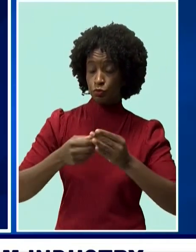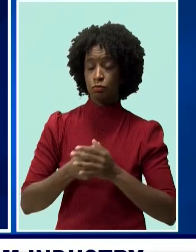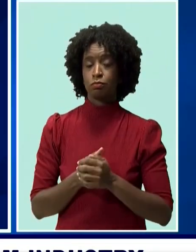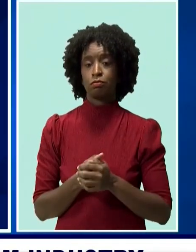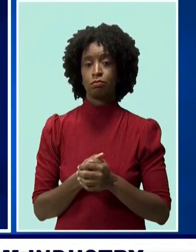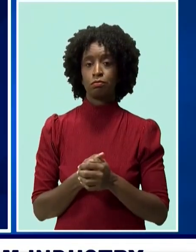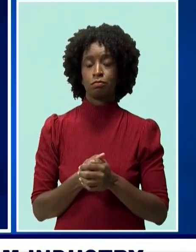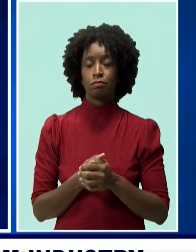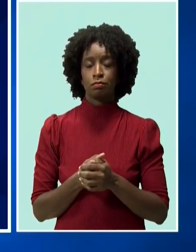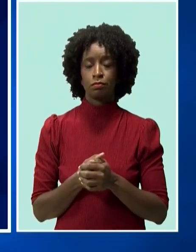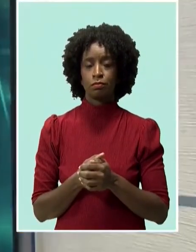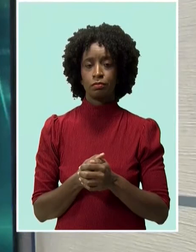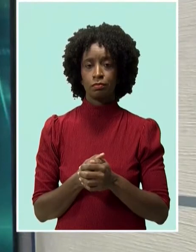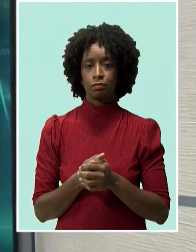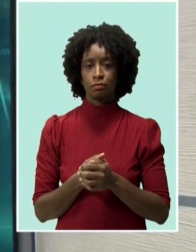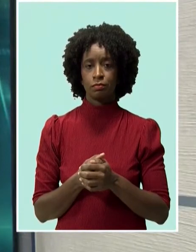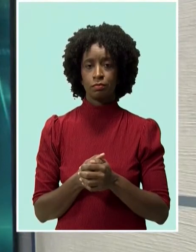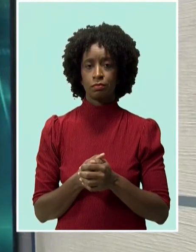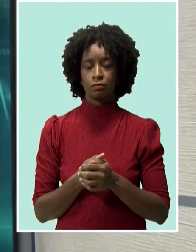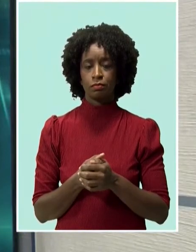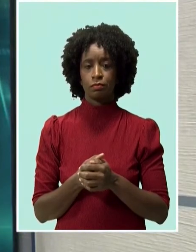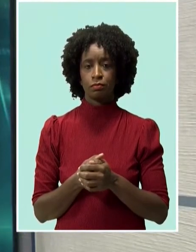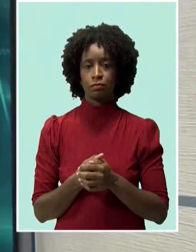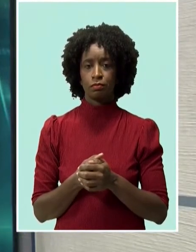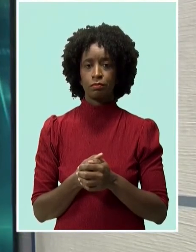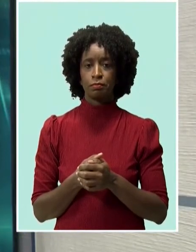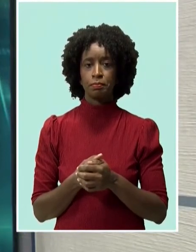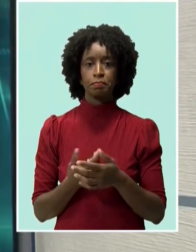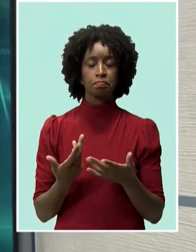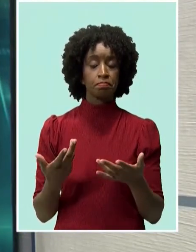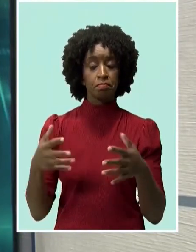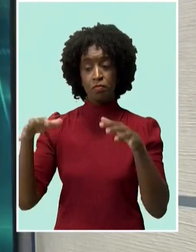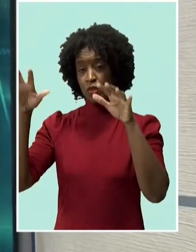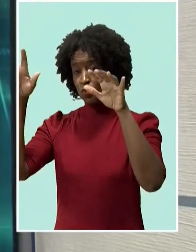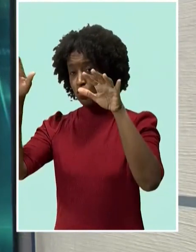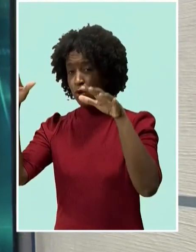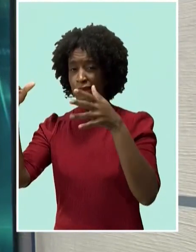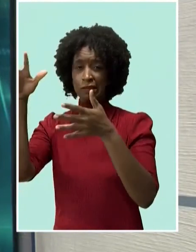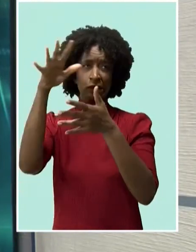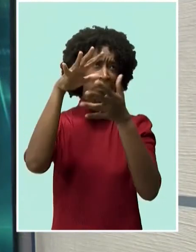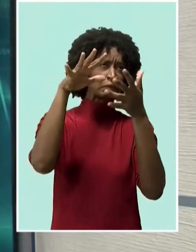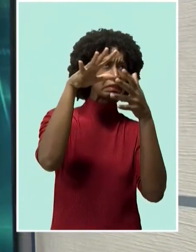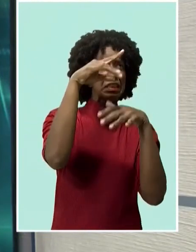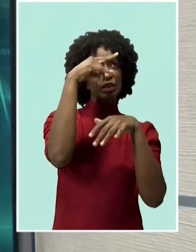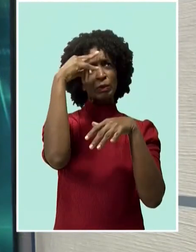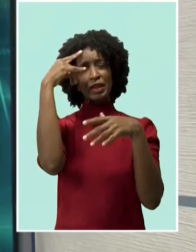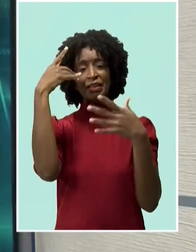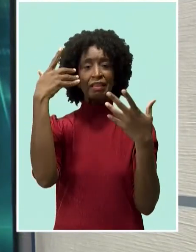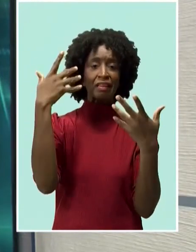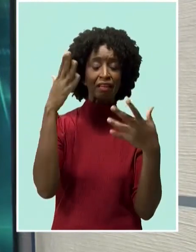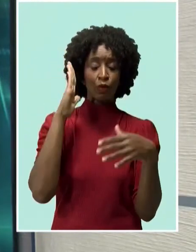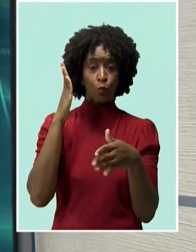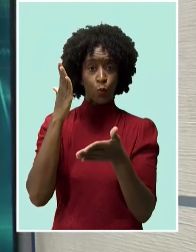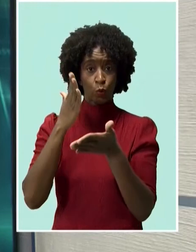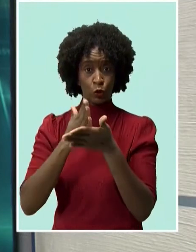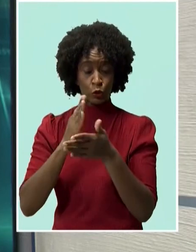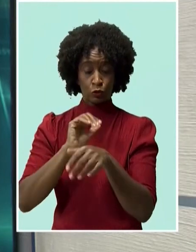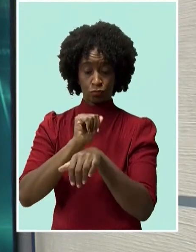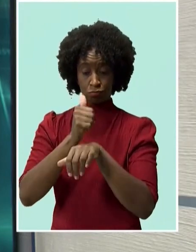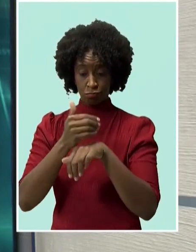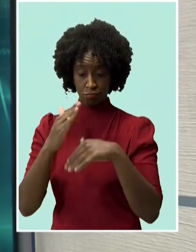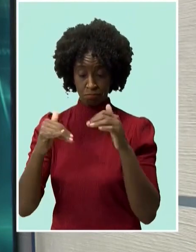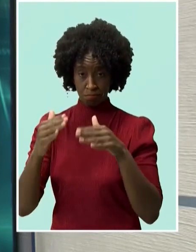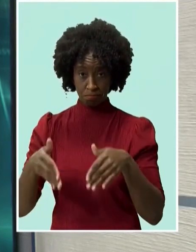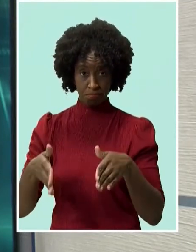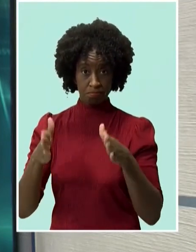a little bit more. Rain or cloudy conditions will not affect the operation of the hydrogen plant to be built at Harrow